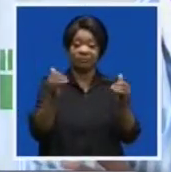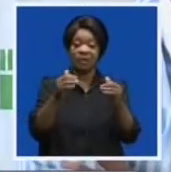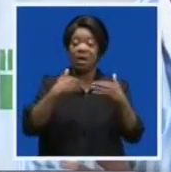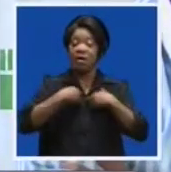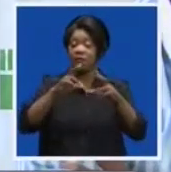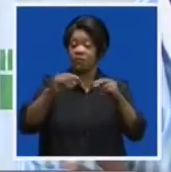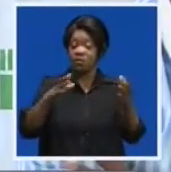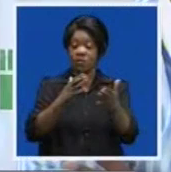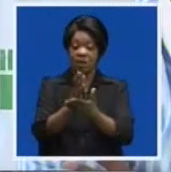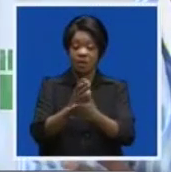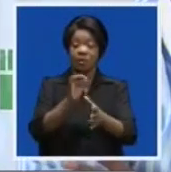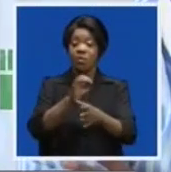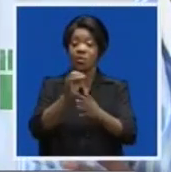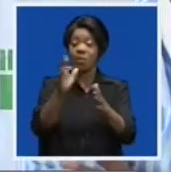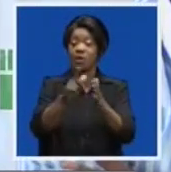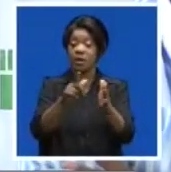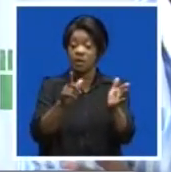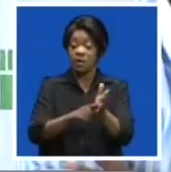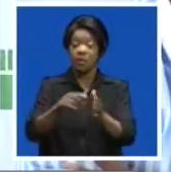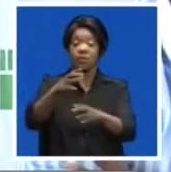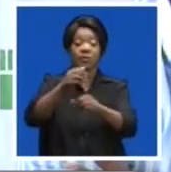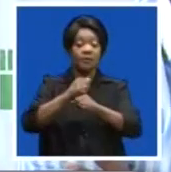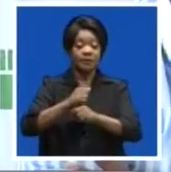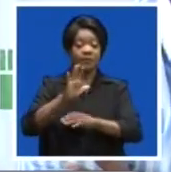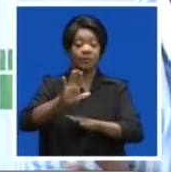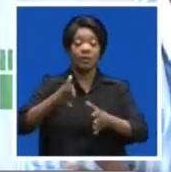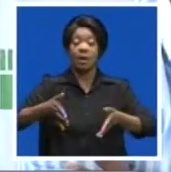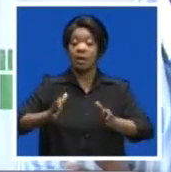right or legal right to be collecting an allowance you have not worked for.